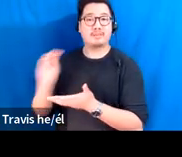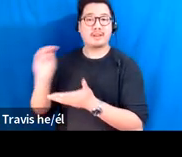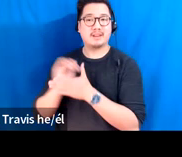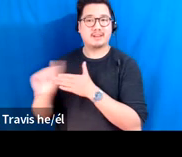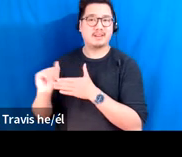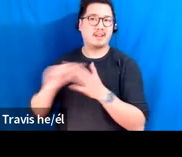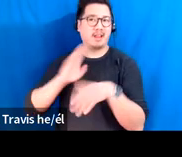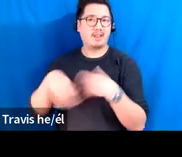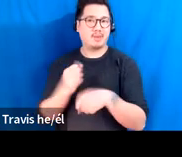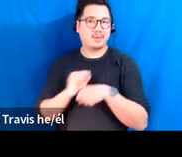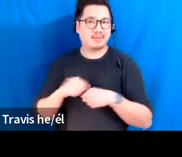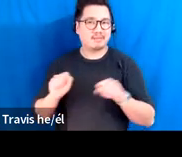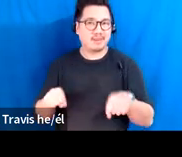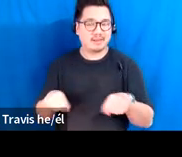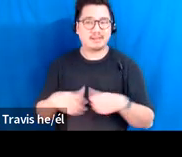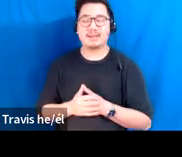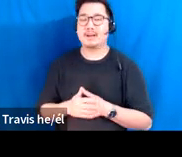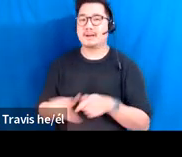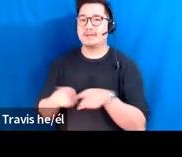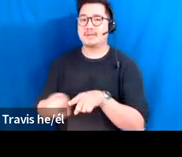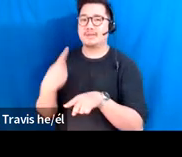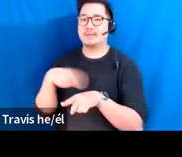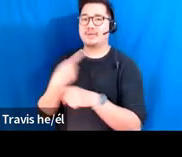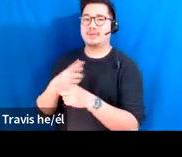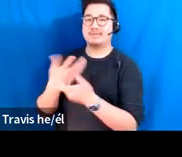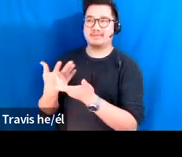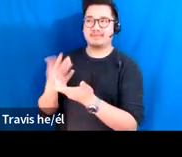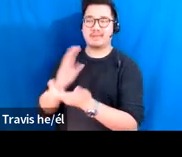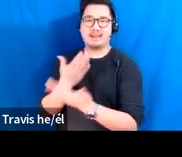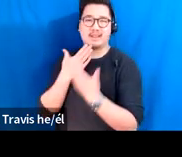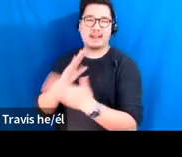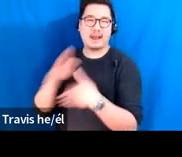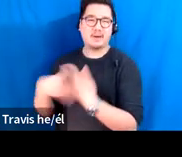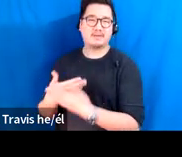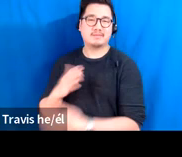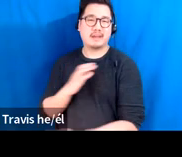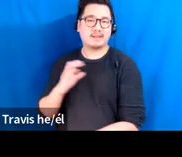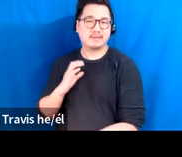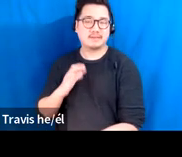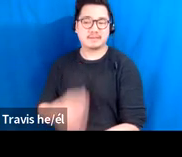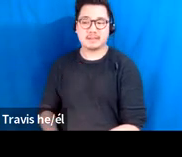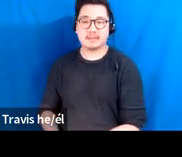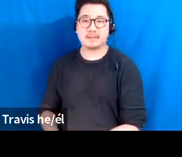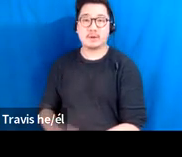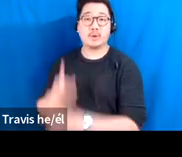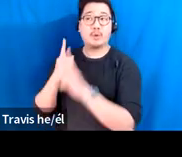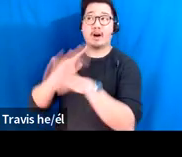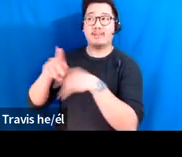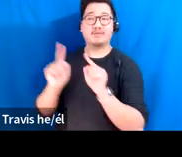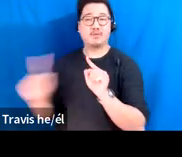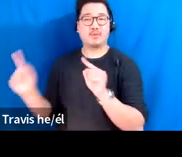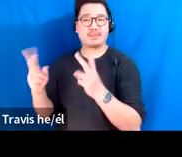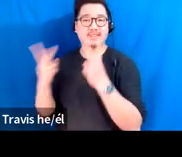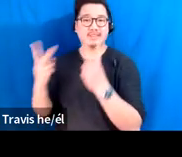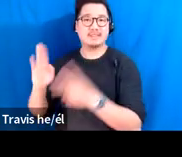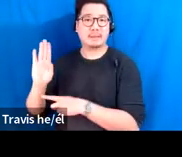possible and are engaged in supportive city council all who want to see bps be successful